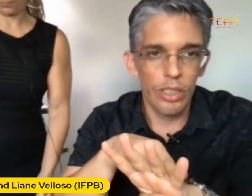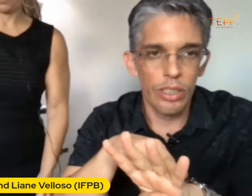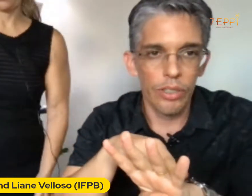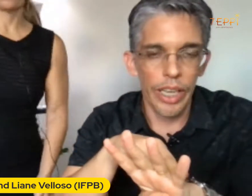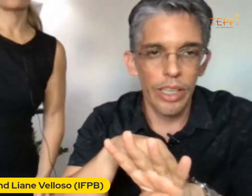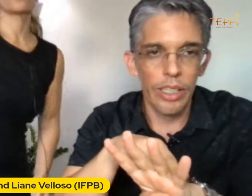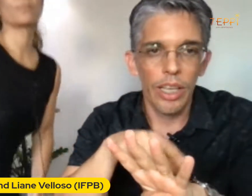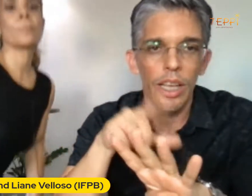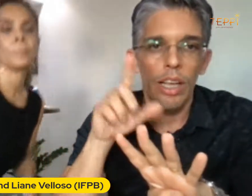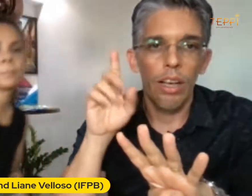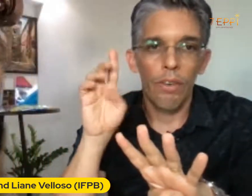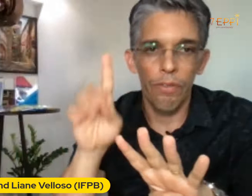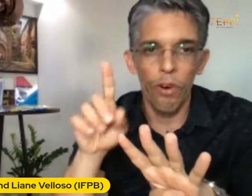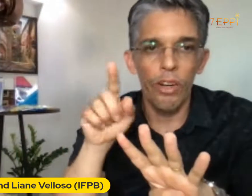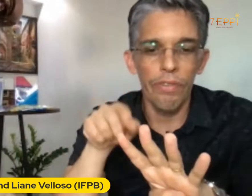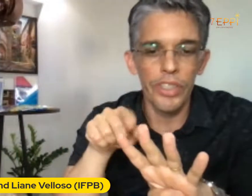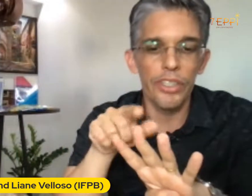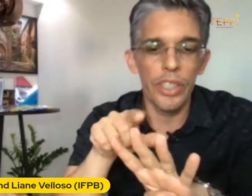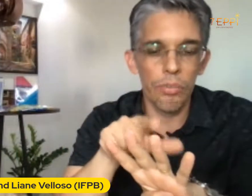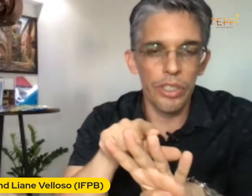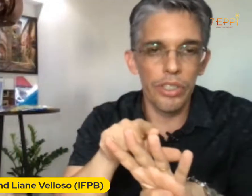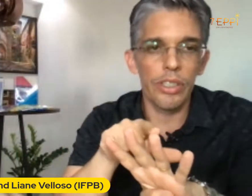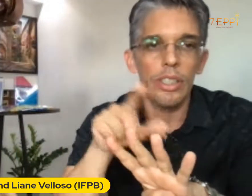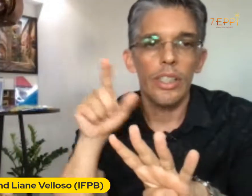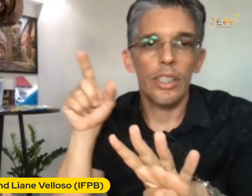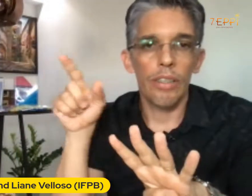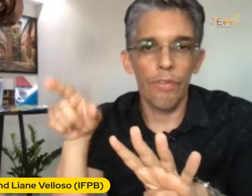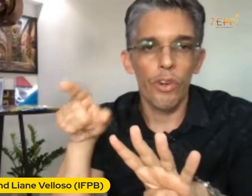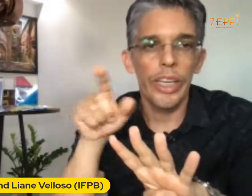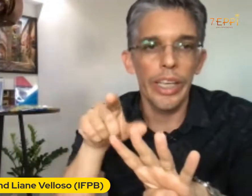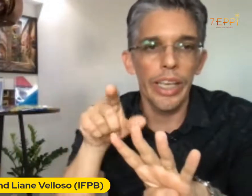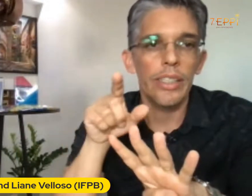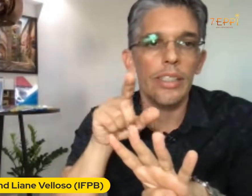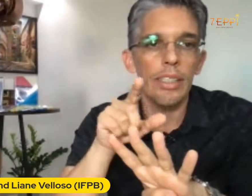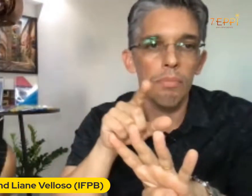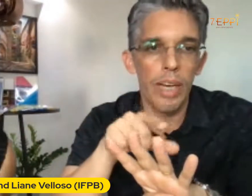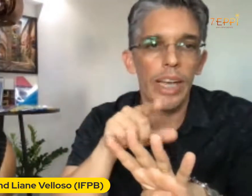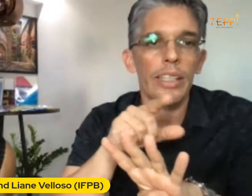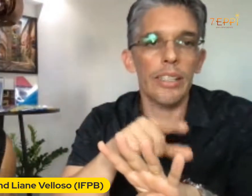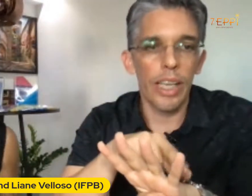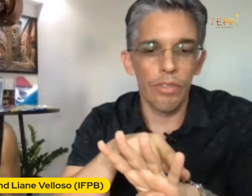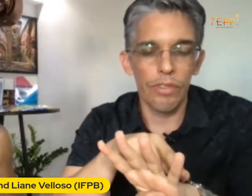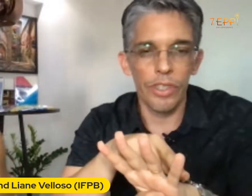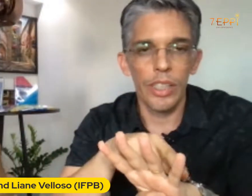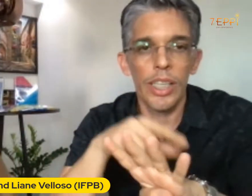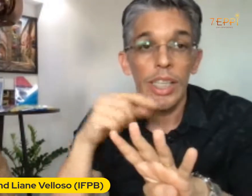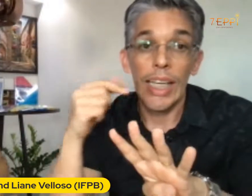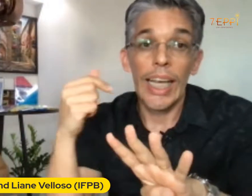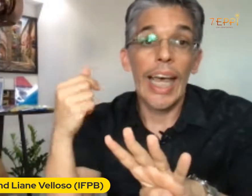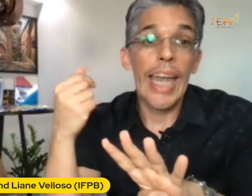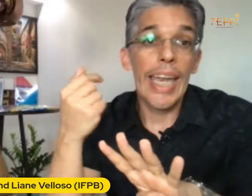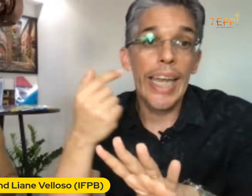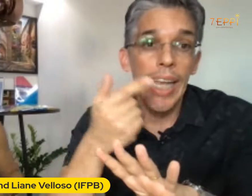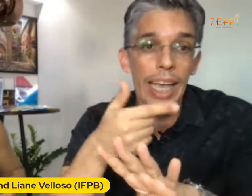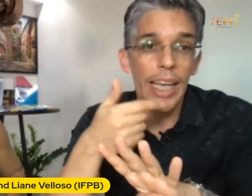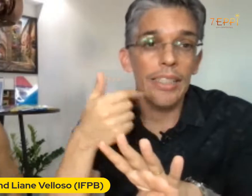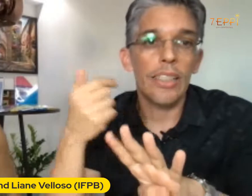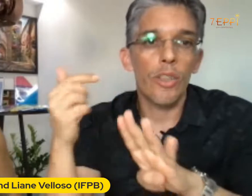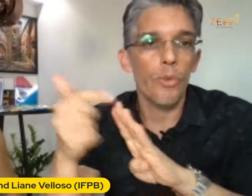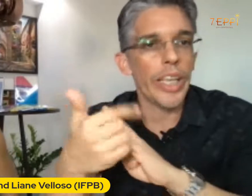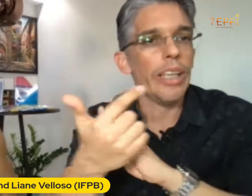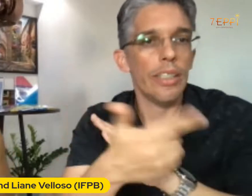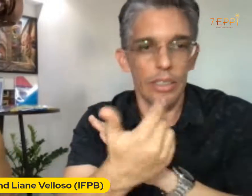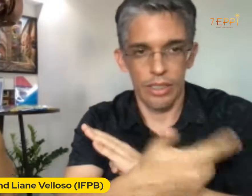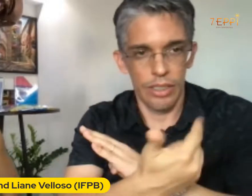Stanford. Okay? 4 first numbers, the 4 kits by Stanford. The